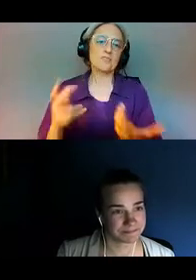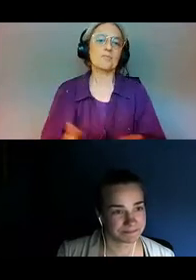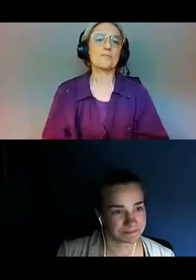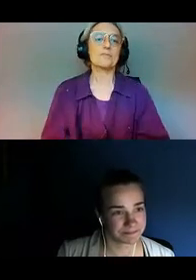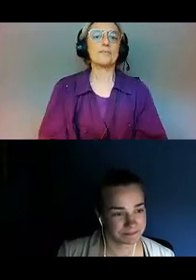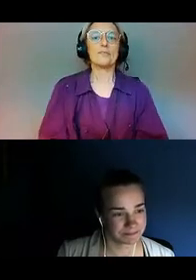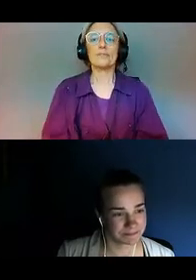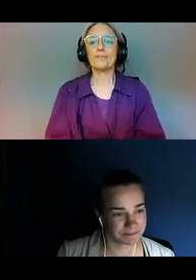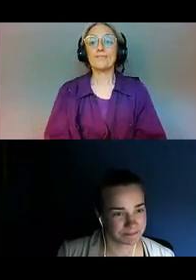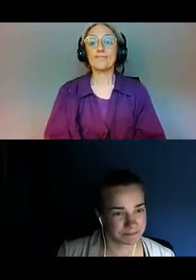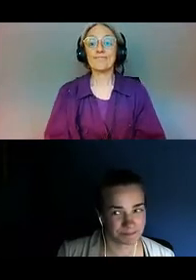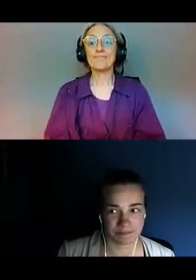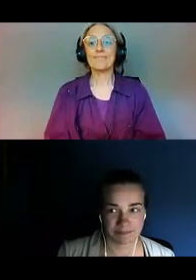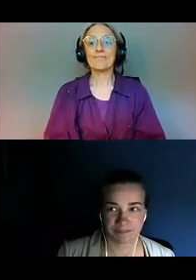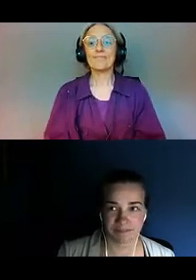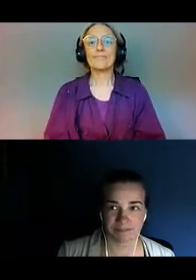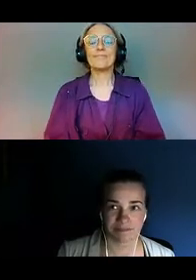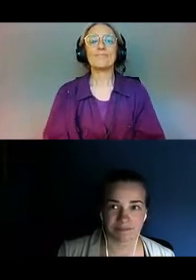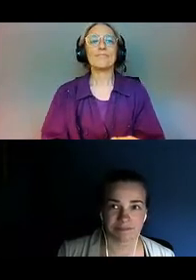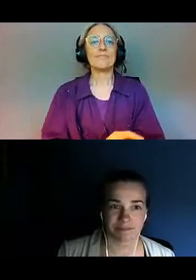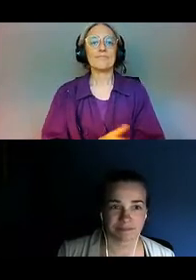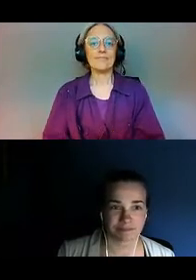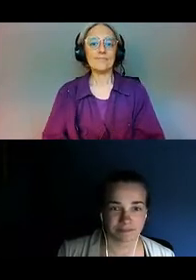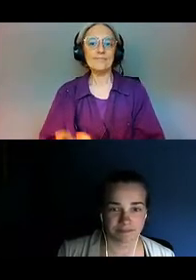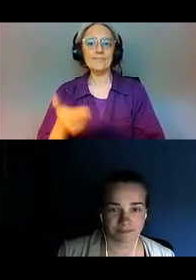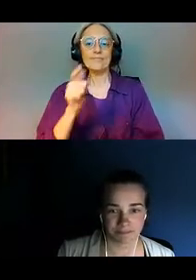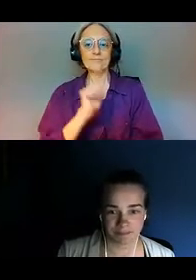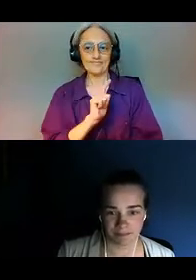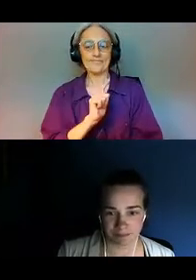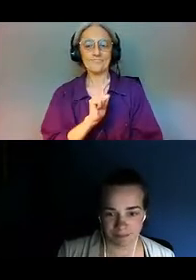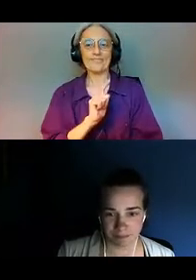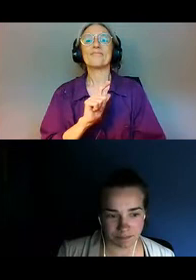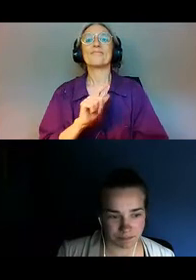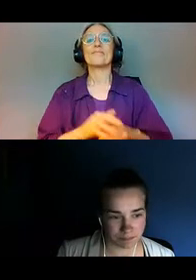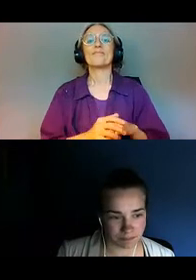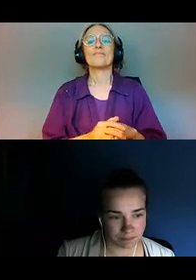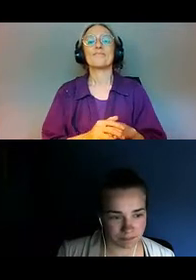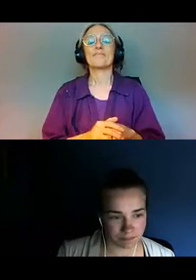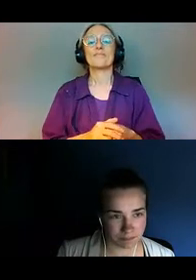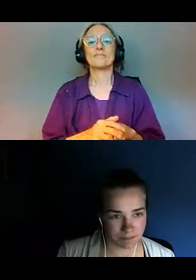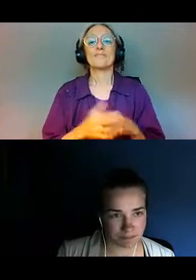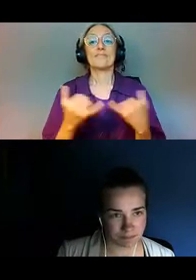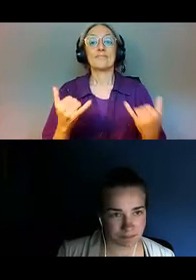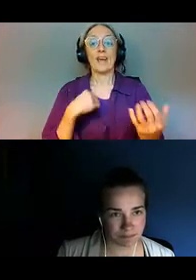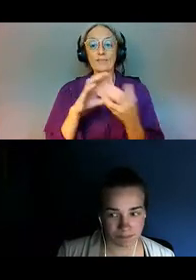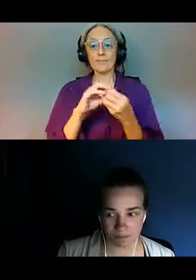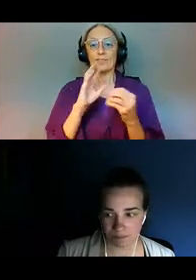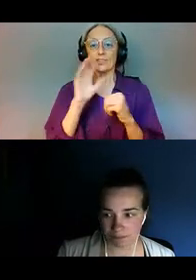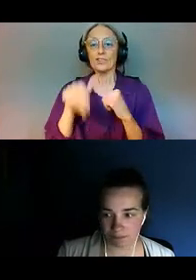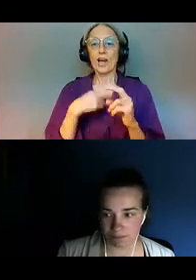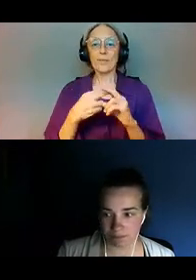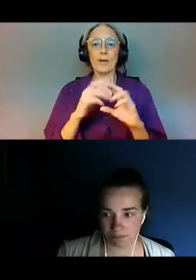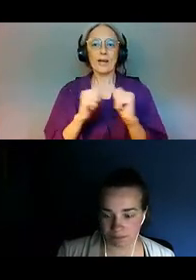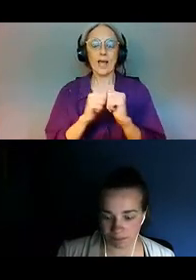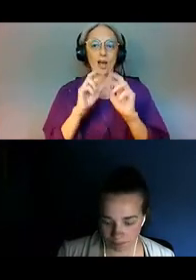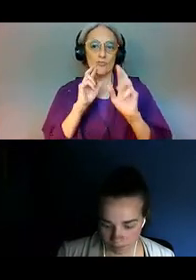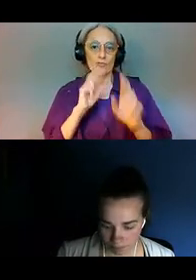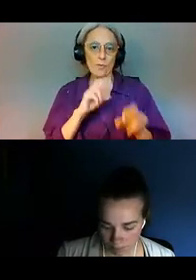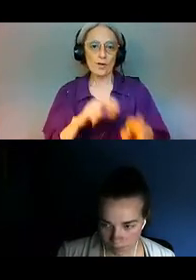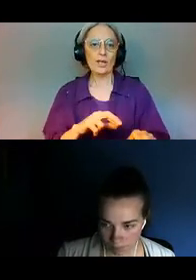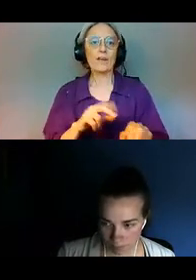All right, so I will take over from here and talk about the actual reporting of the staff